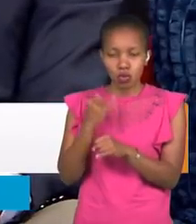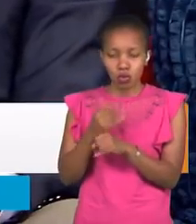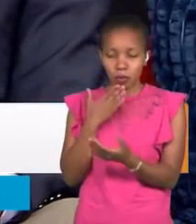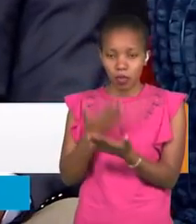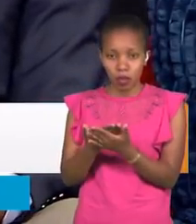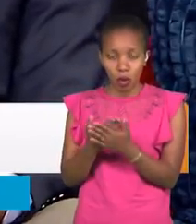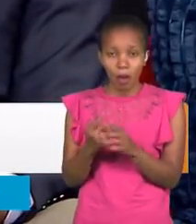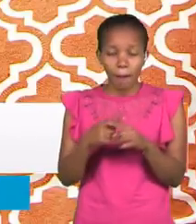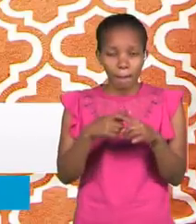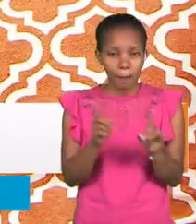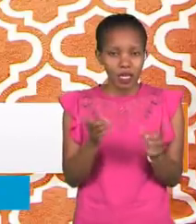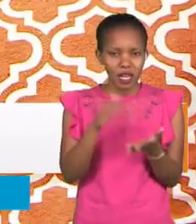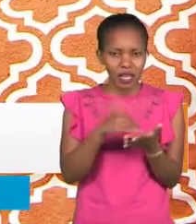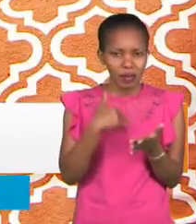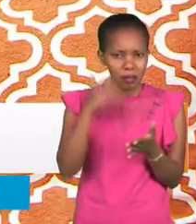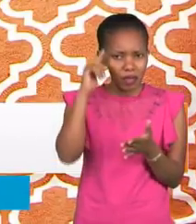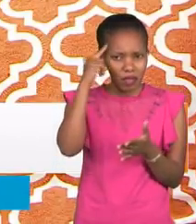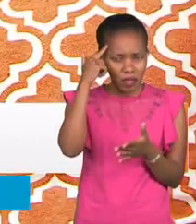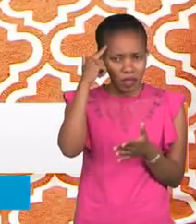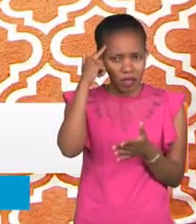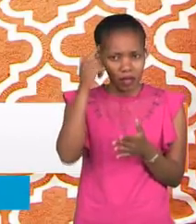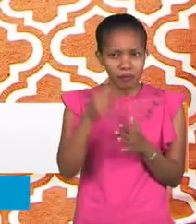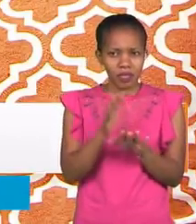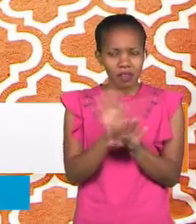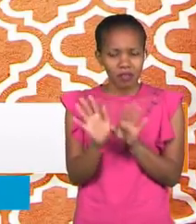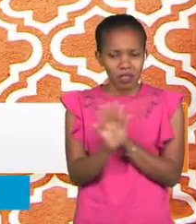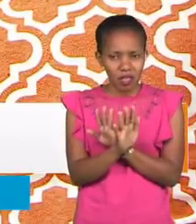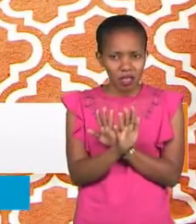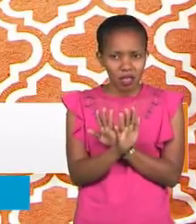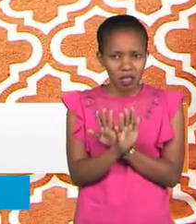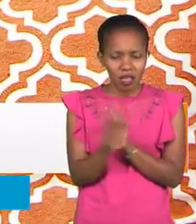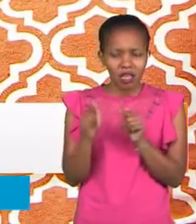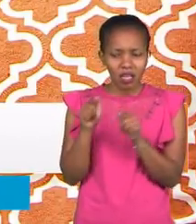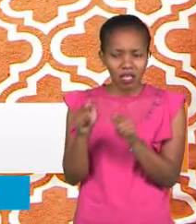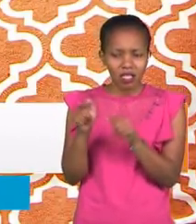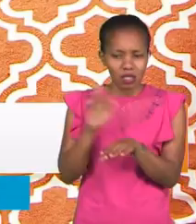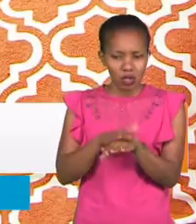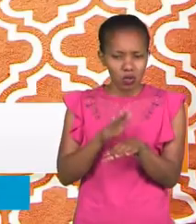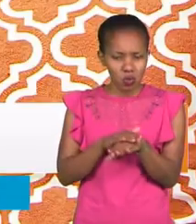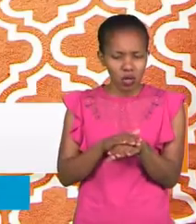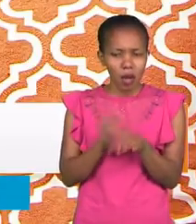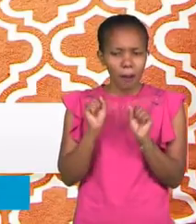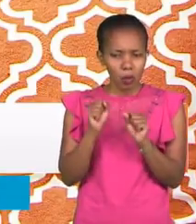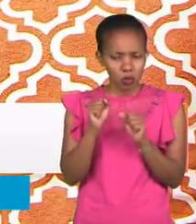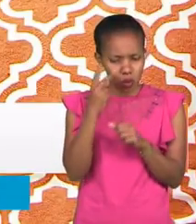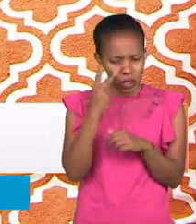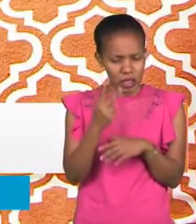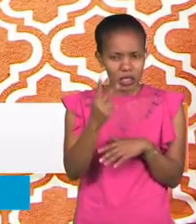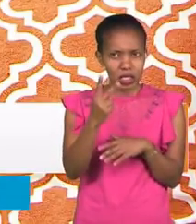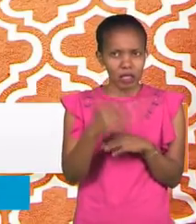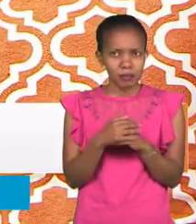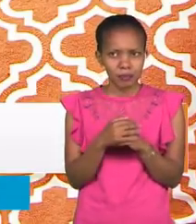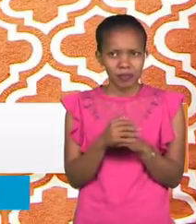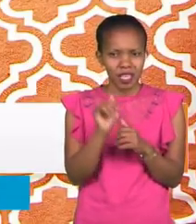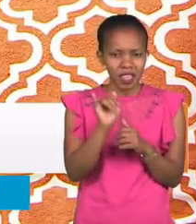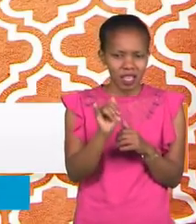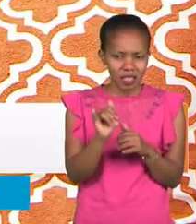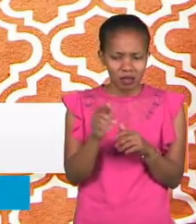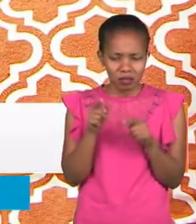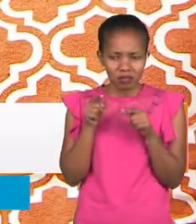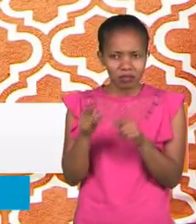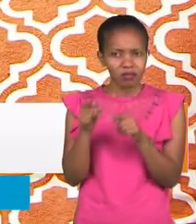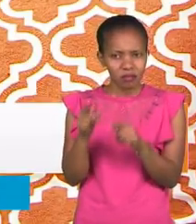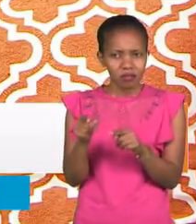so, sure. but again, I think critiques are also good, because sometimes it's good to see is that critique in